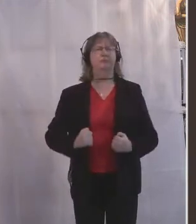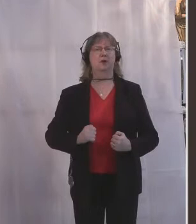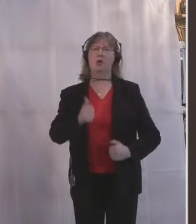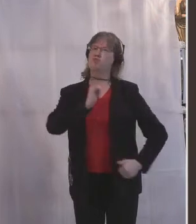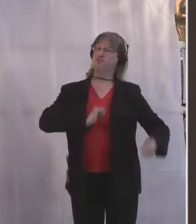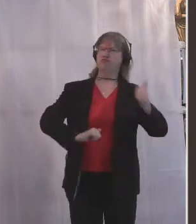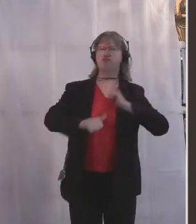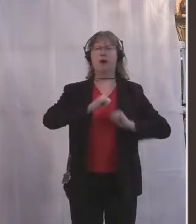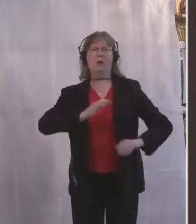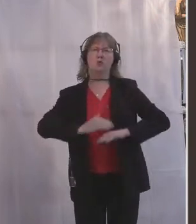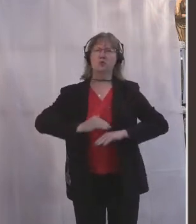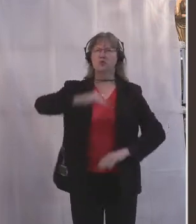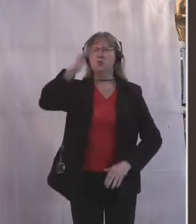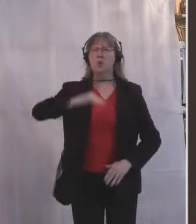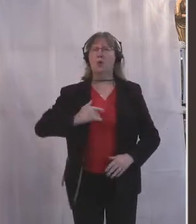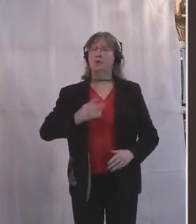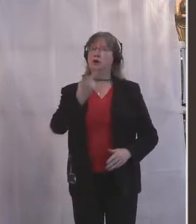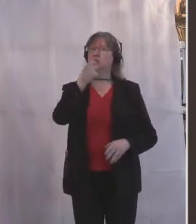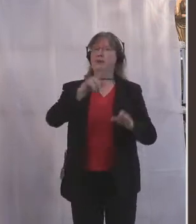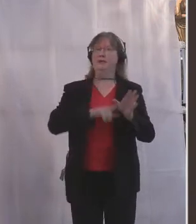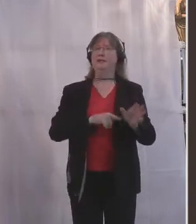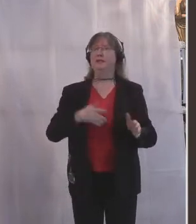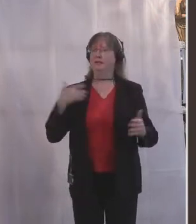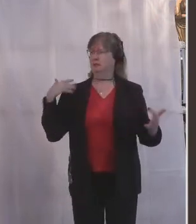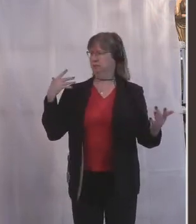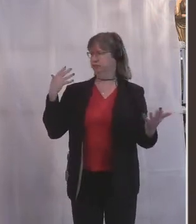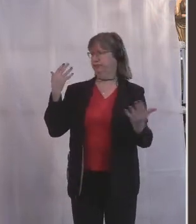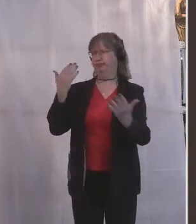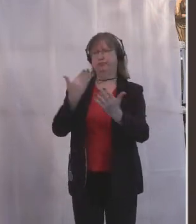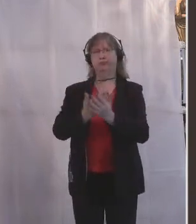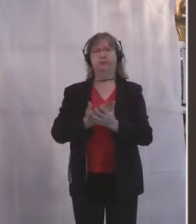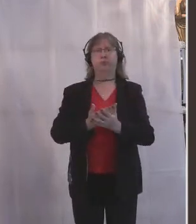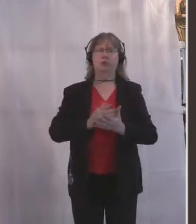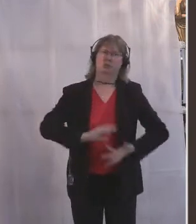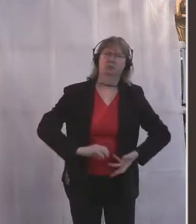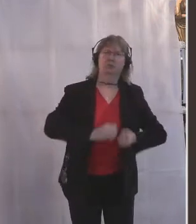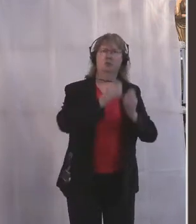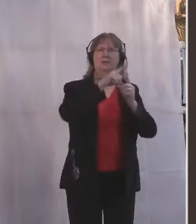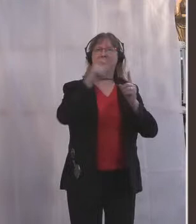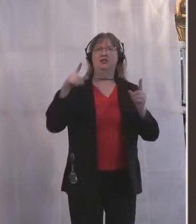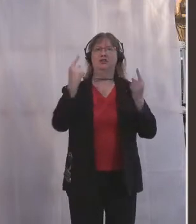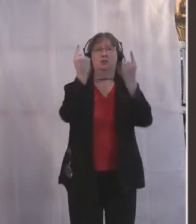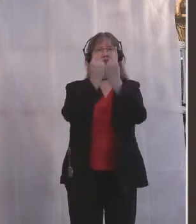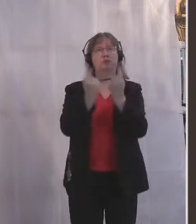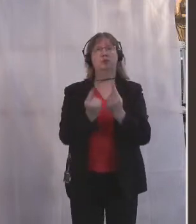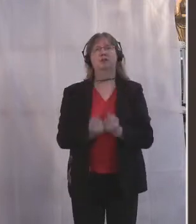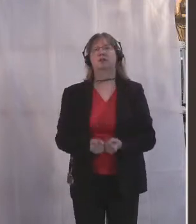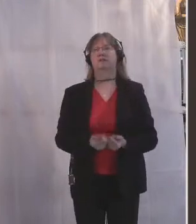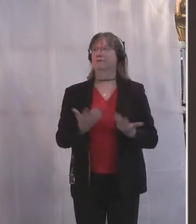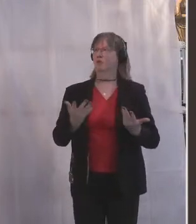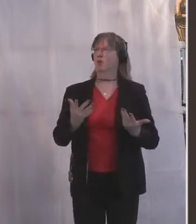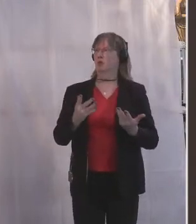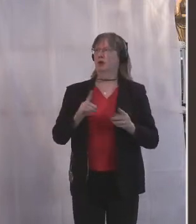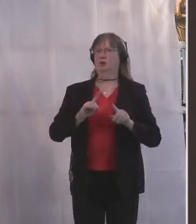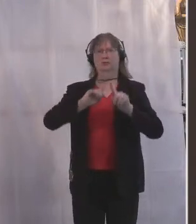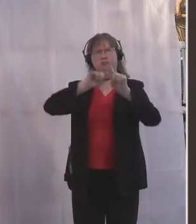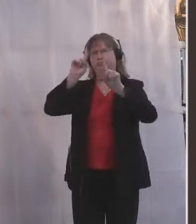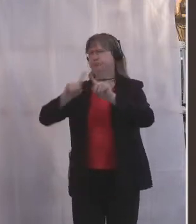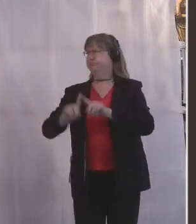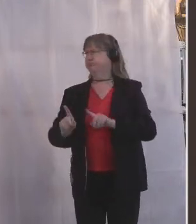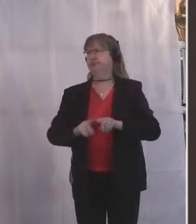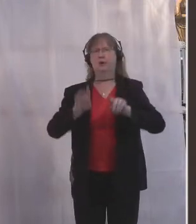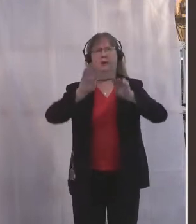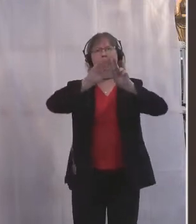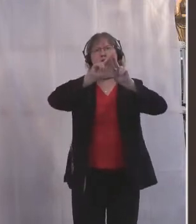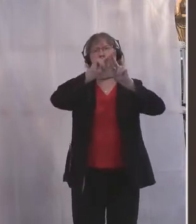ran that business for 20 years, and we made pioneering digital products and services for some of the most amazing organisations in the world